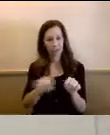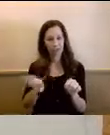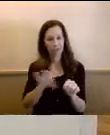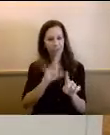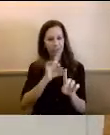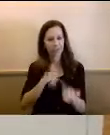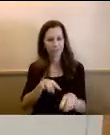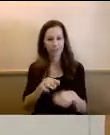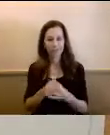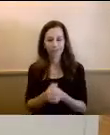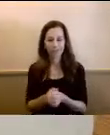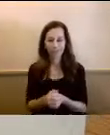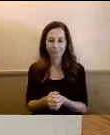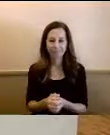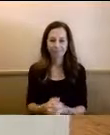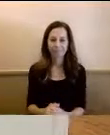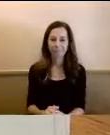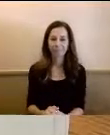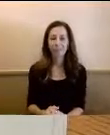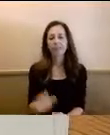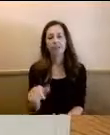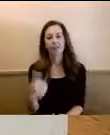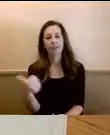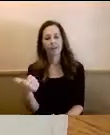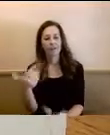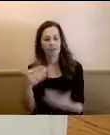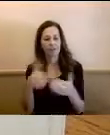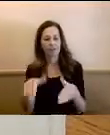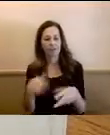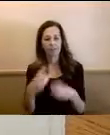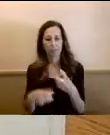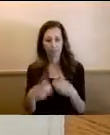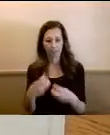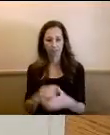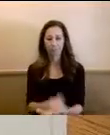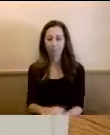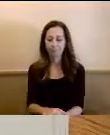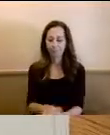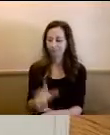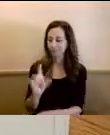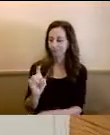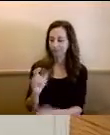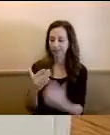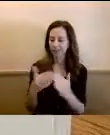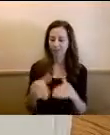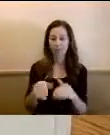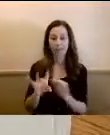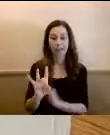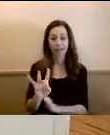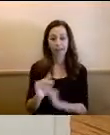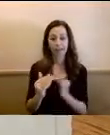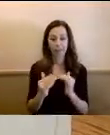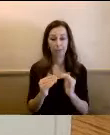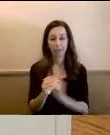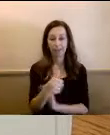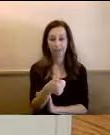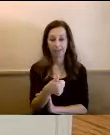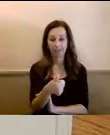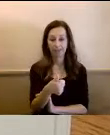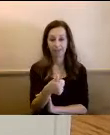the answer. Another division problem. x divided by 8 equals